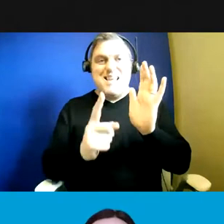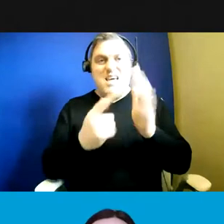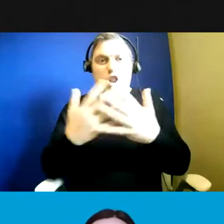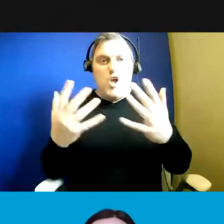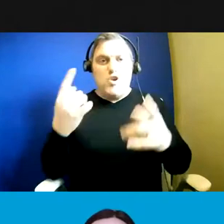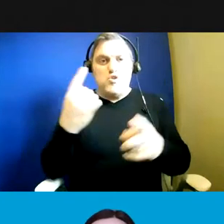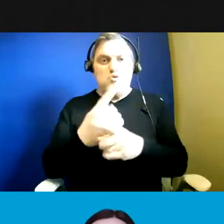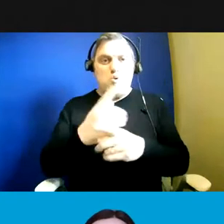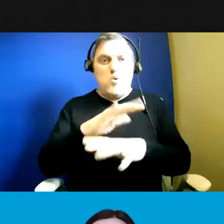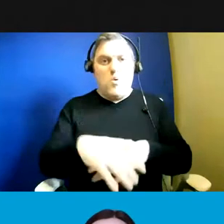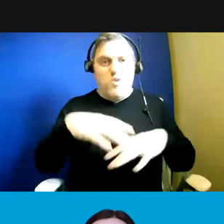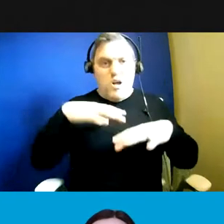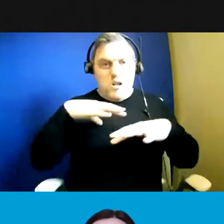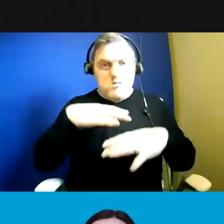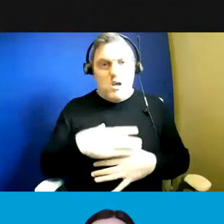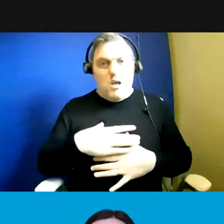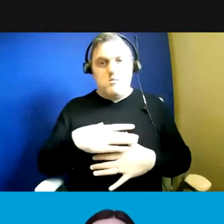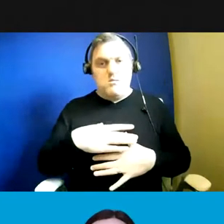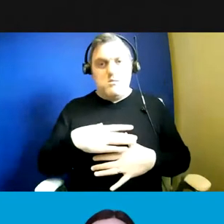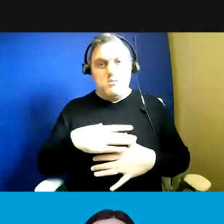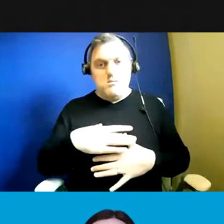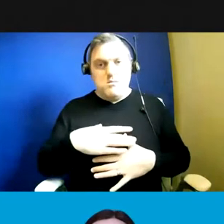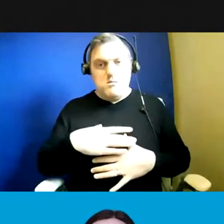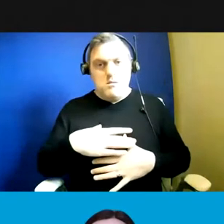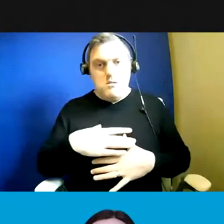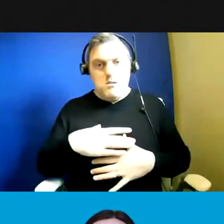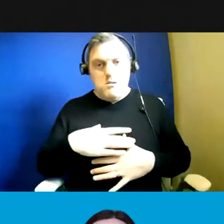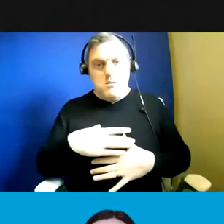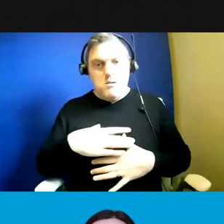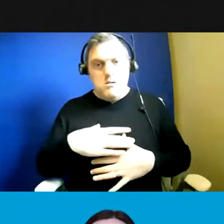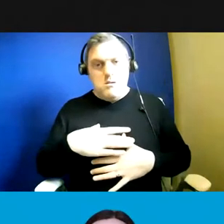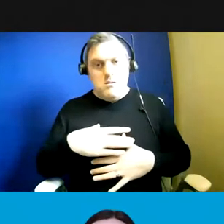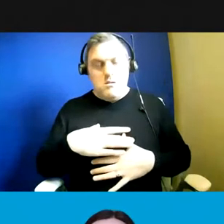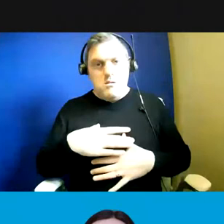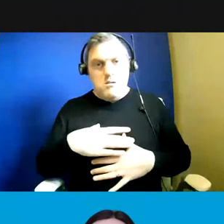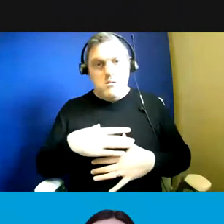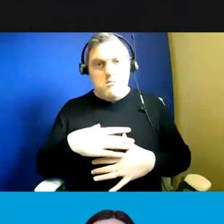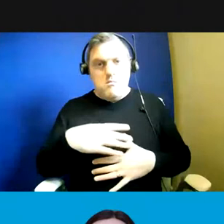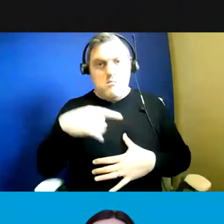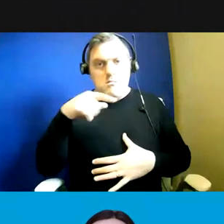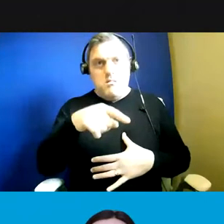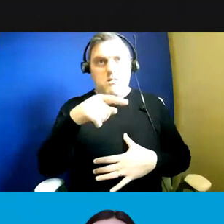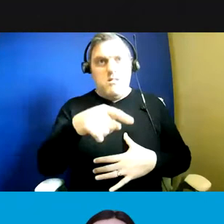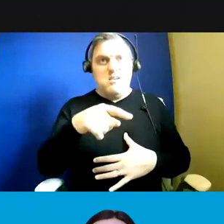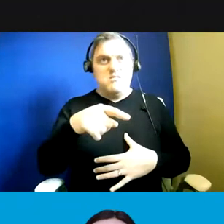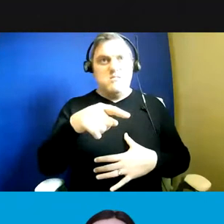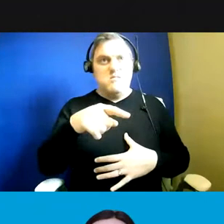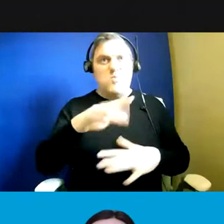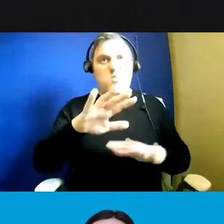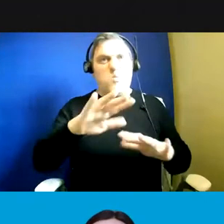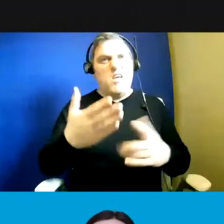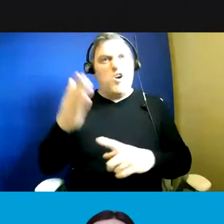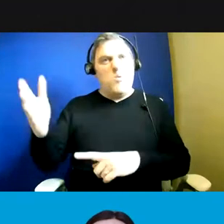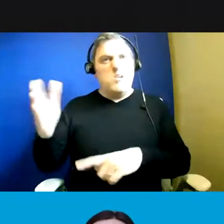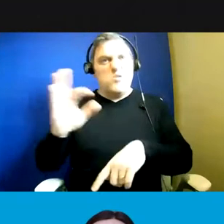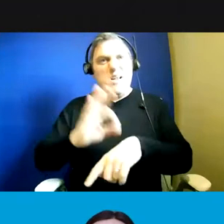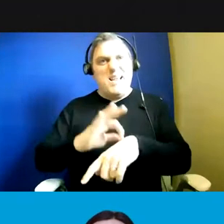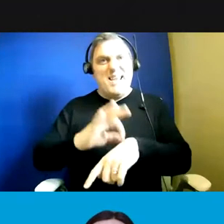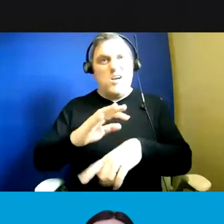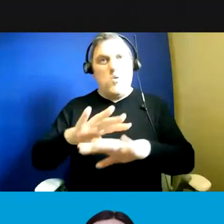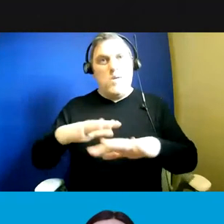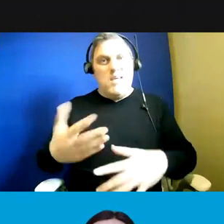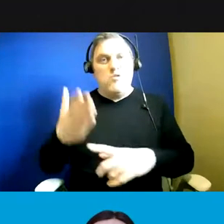fatigue and tiredness. How do they improve this aspect of long COVID without attending a clinic or visiting the